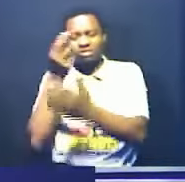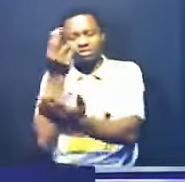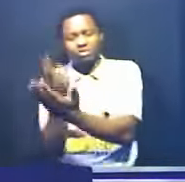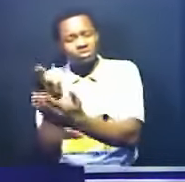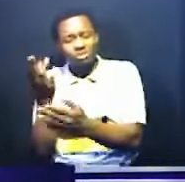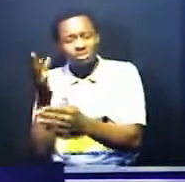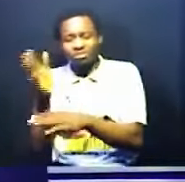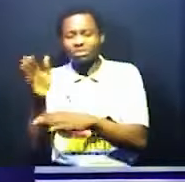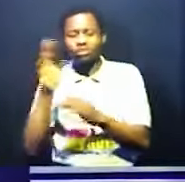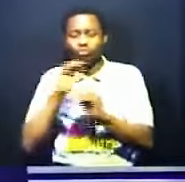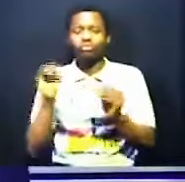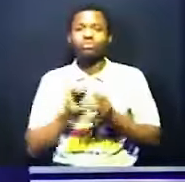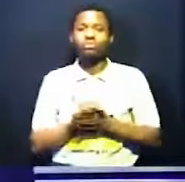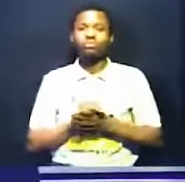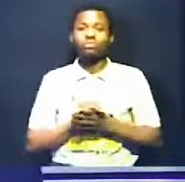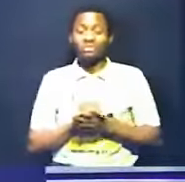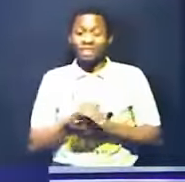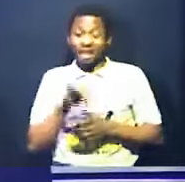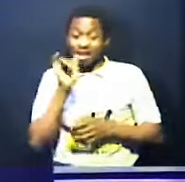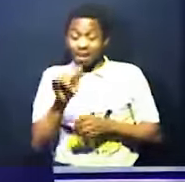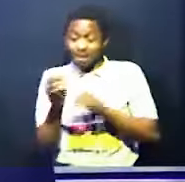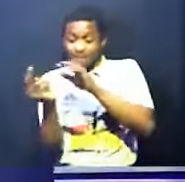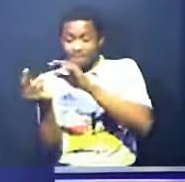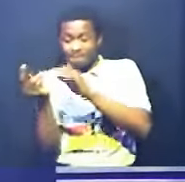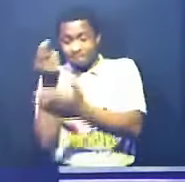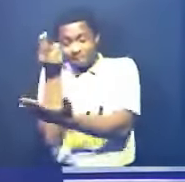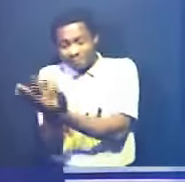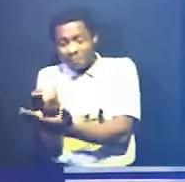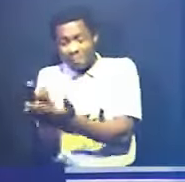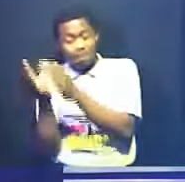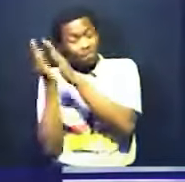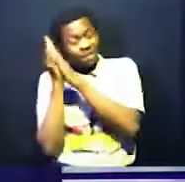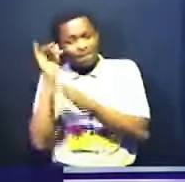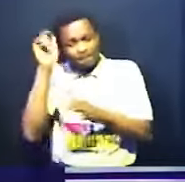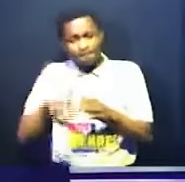hwe no wana sampa no so. The bed should be your bed. Sampa no.